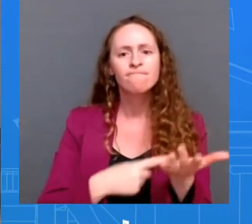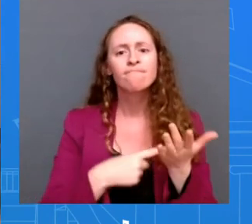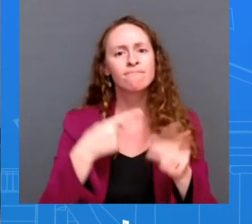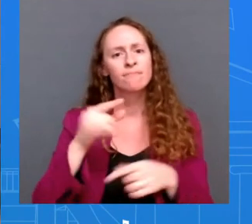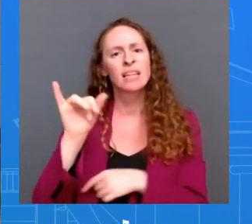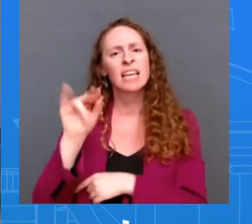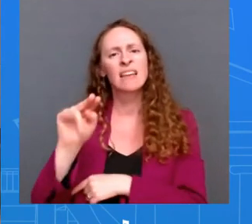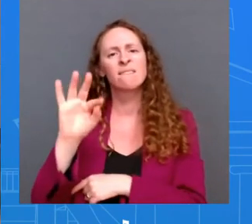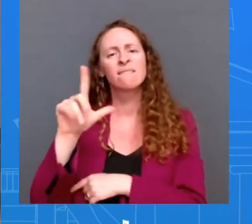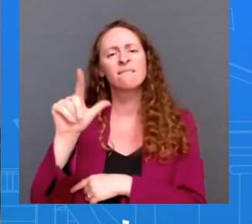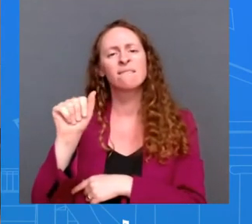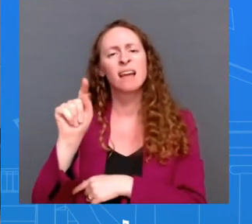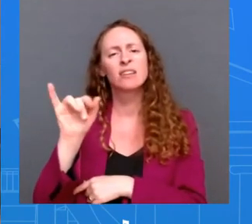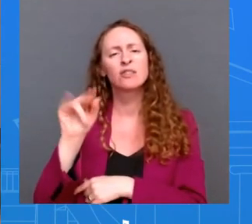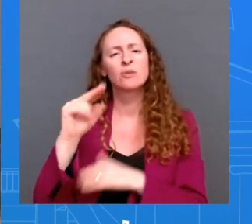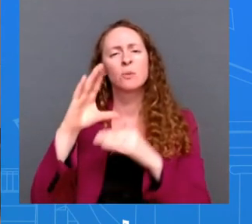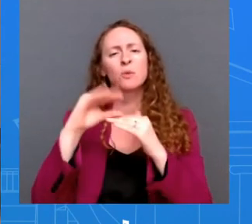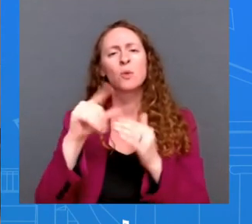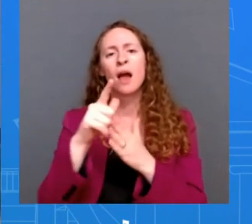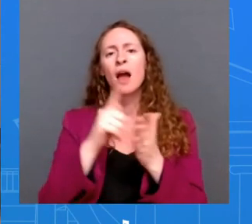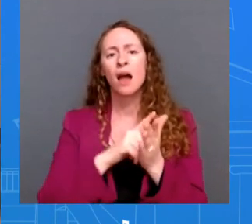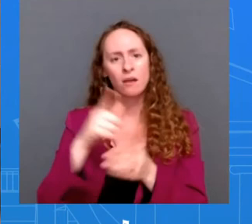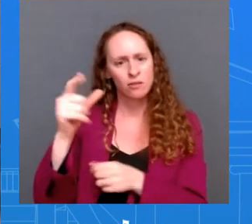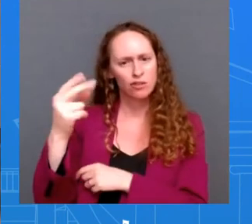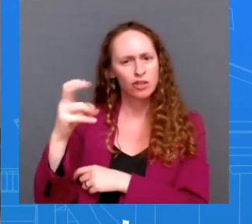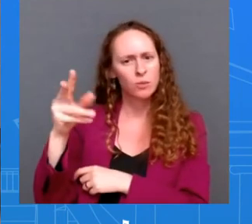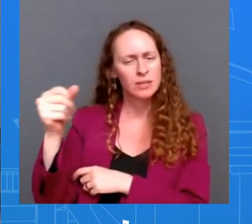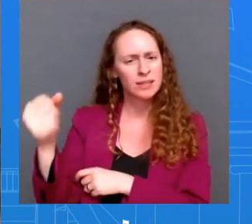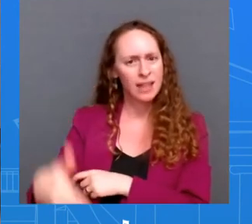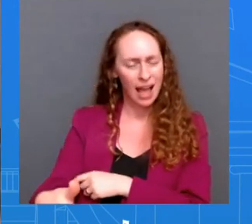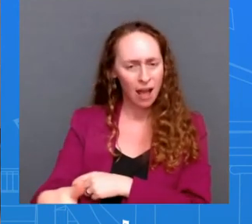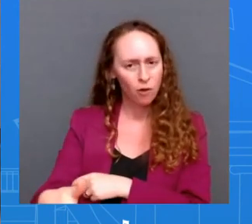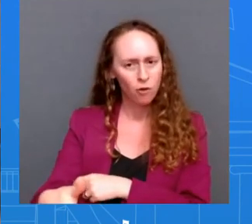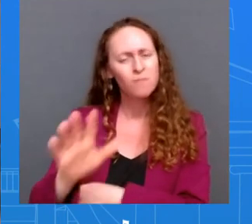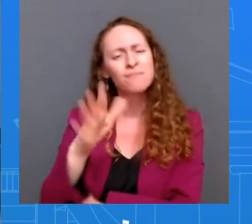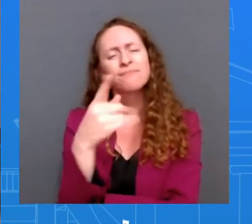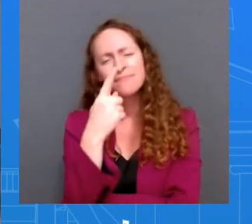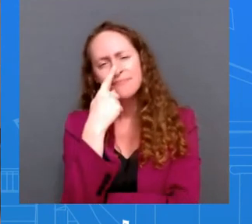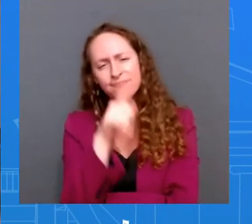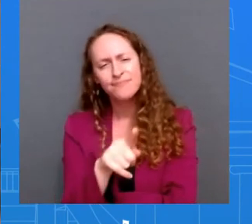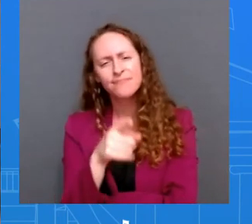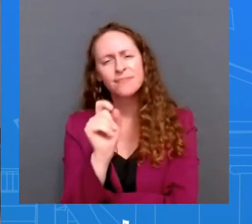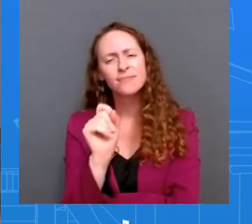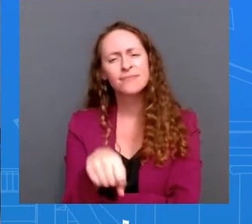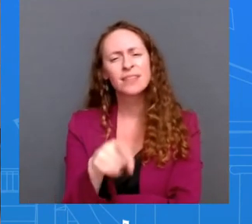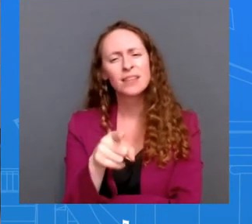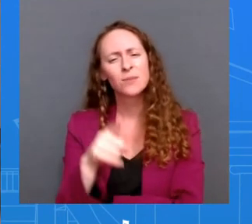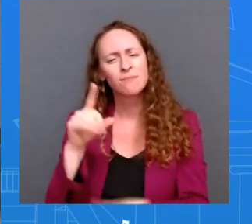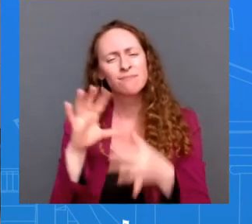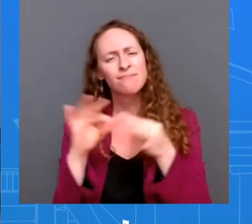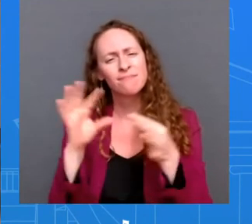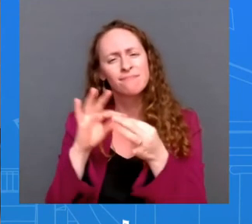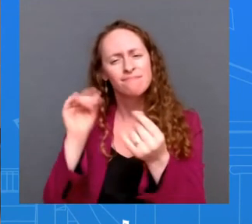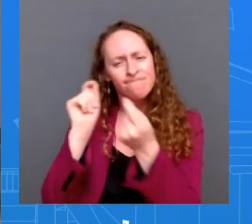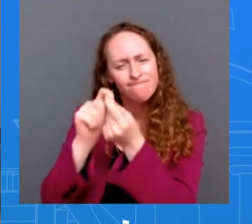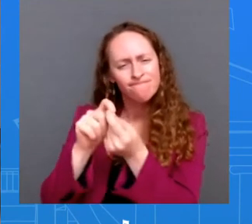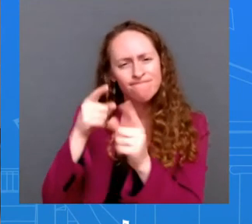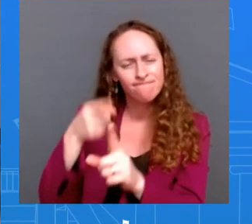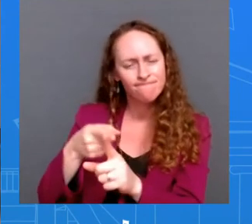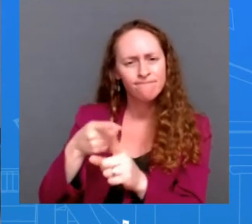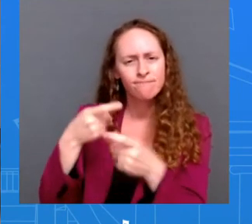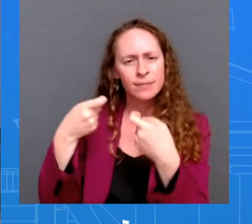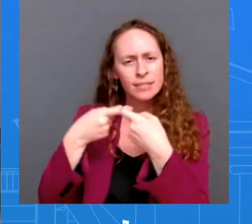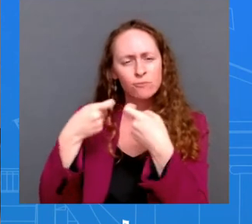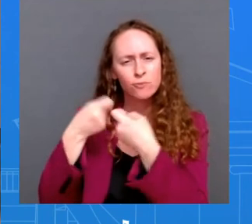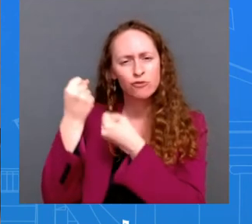that. Can you say whether the president discussed the EV provisions in that at all with the participants in the call beyond the public media